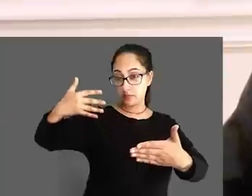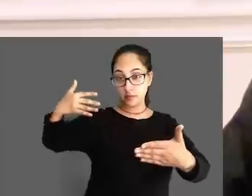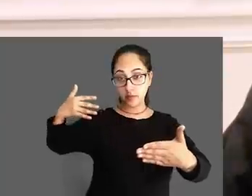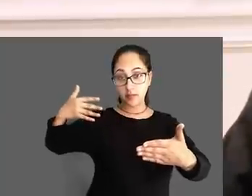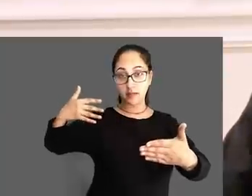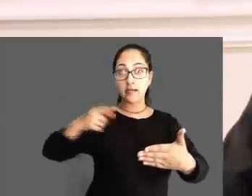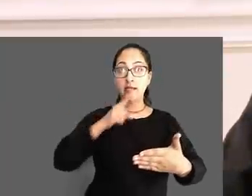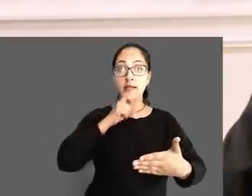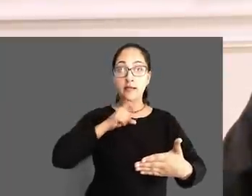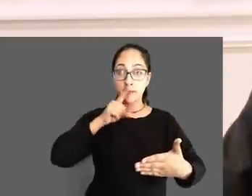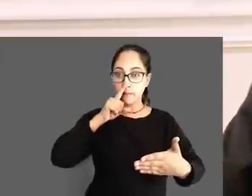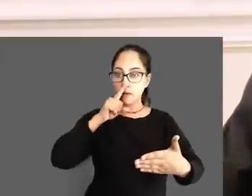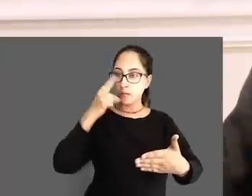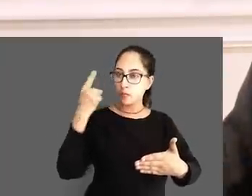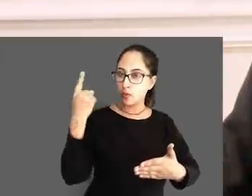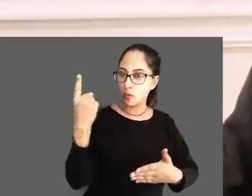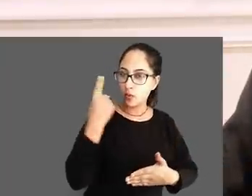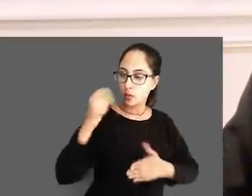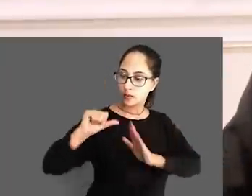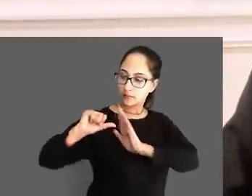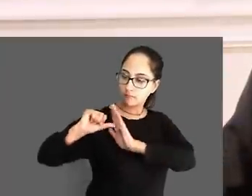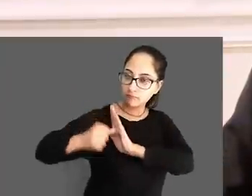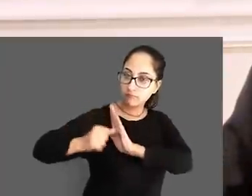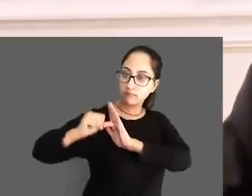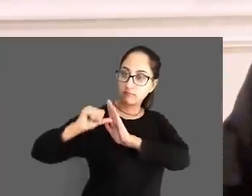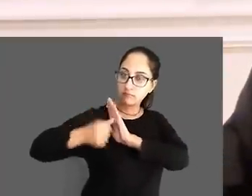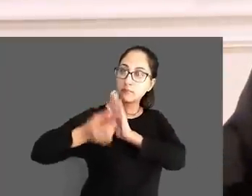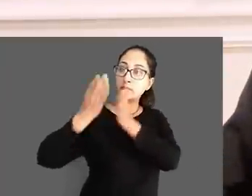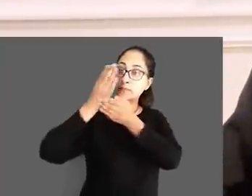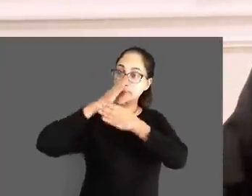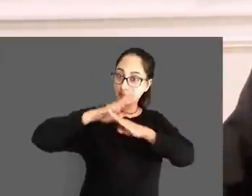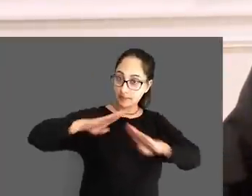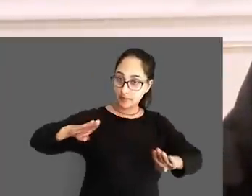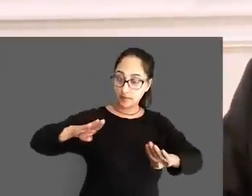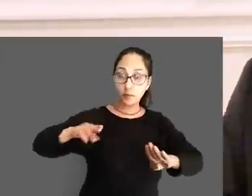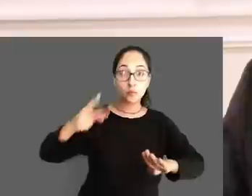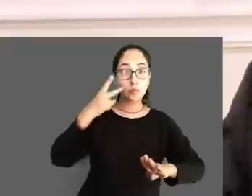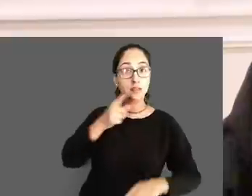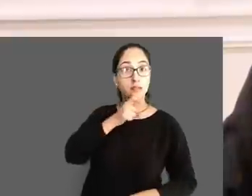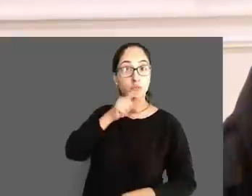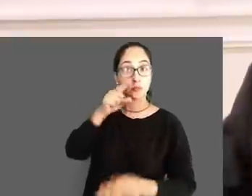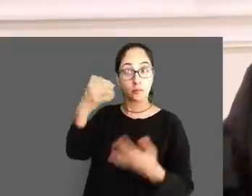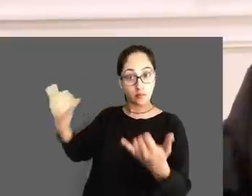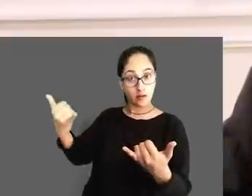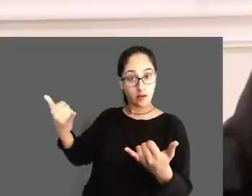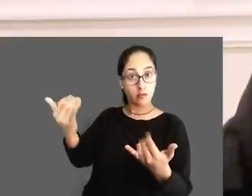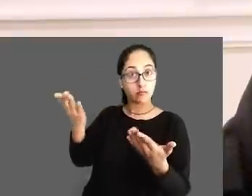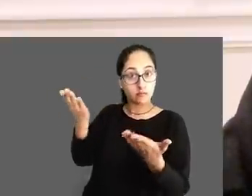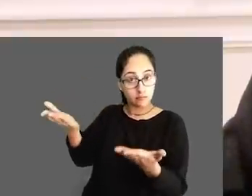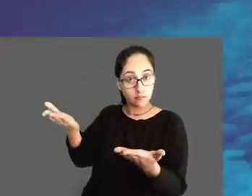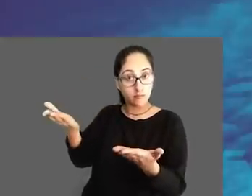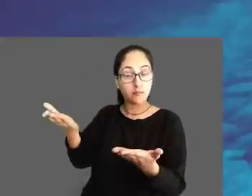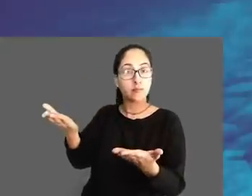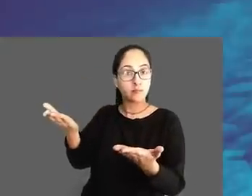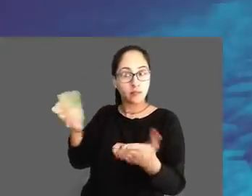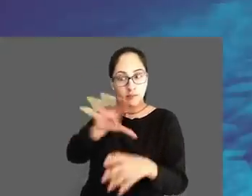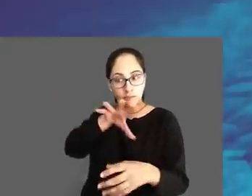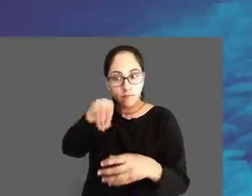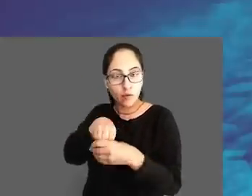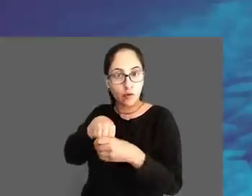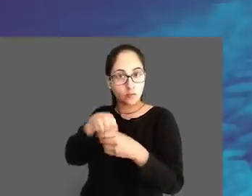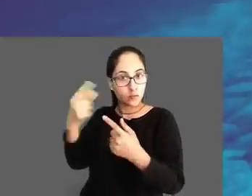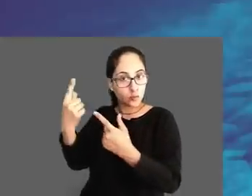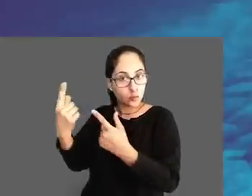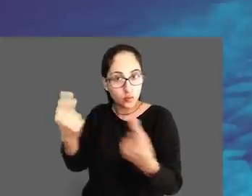even further to the early days of Islam, where the Muslims were defending themselves quite often. So